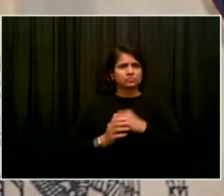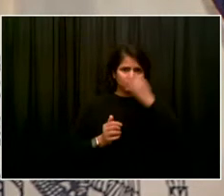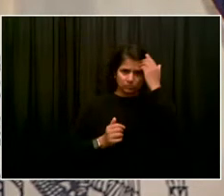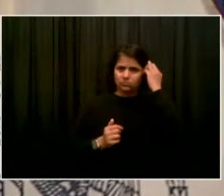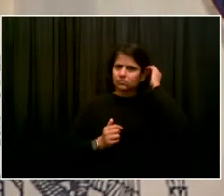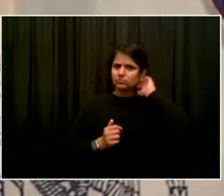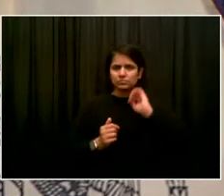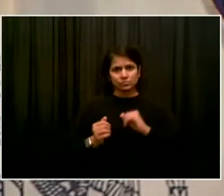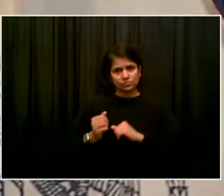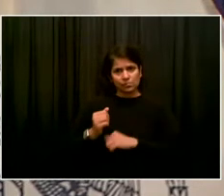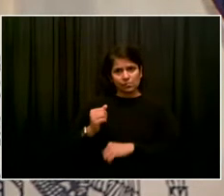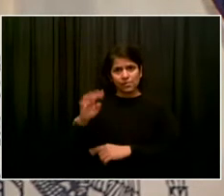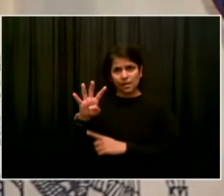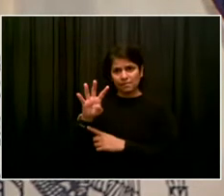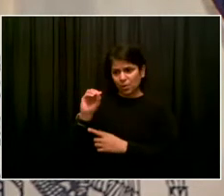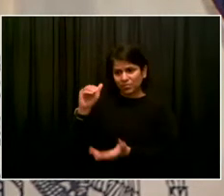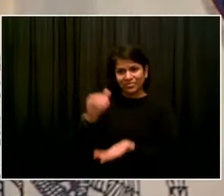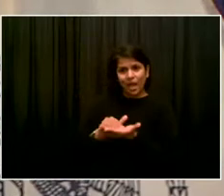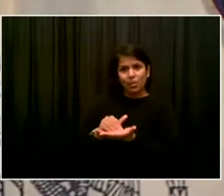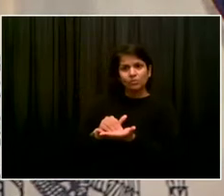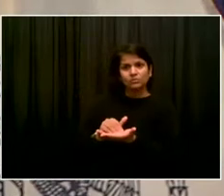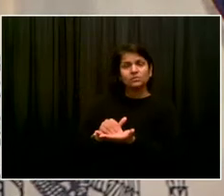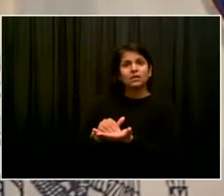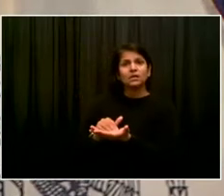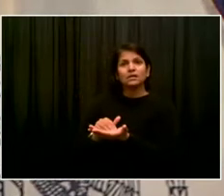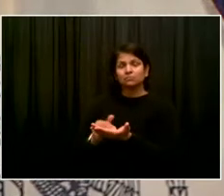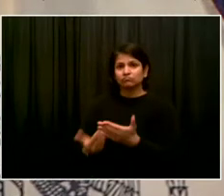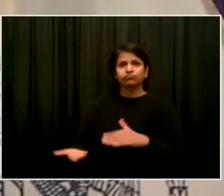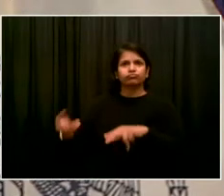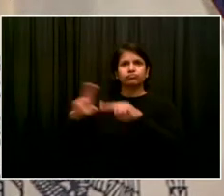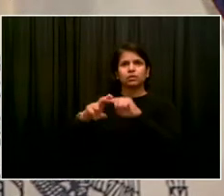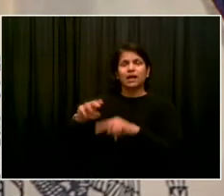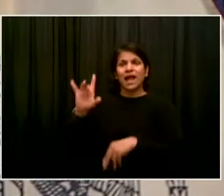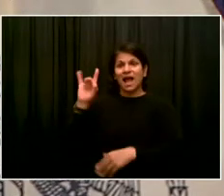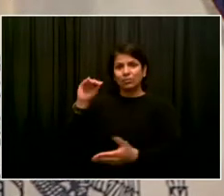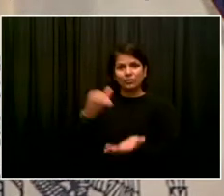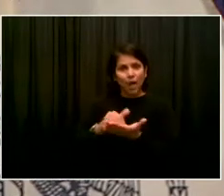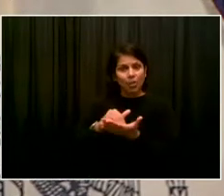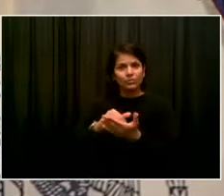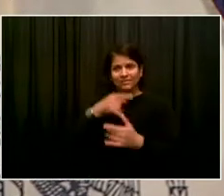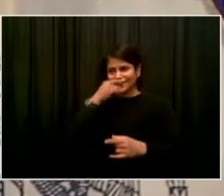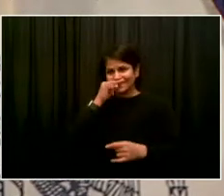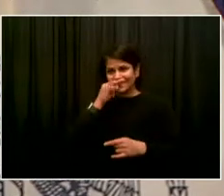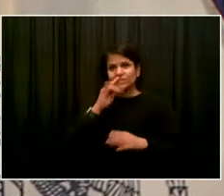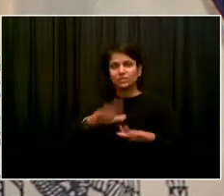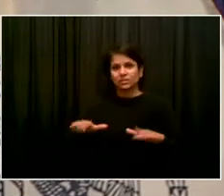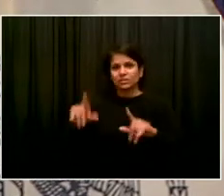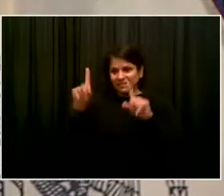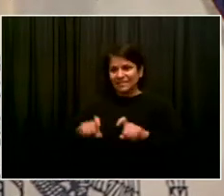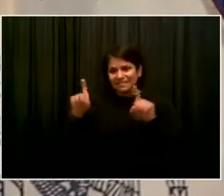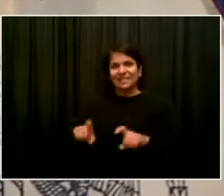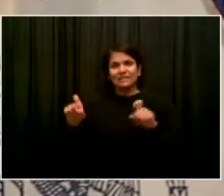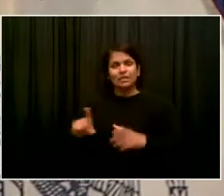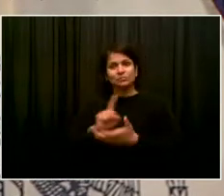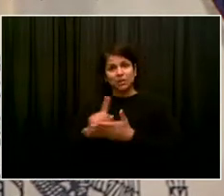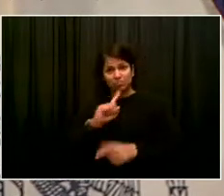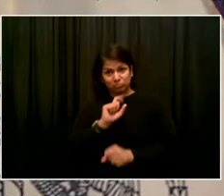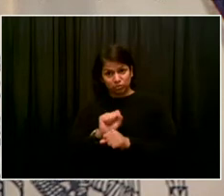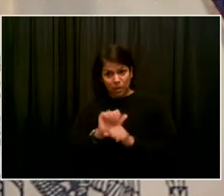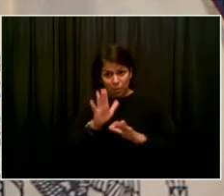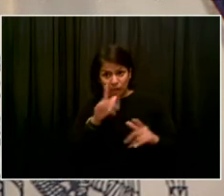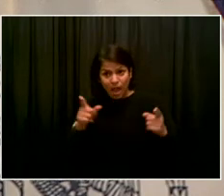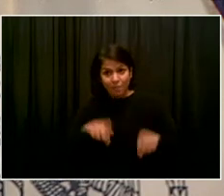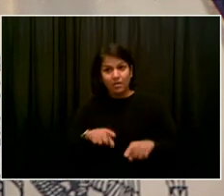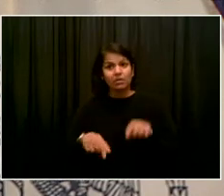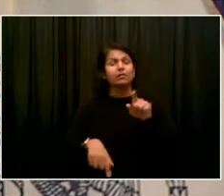of begs the question, is this really going to happen? Oh, absolutely. And there's been incredible consistency in